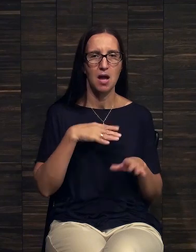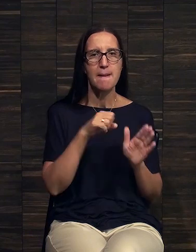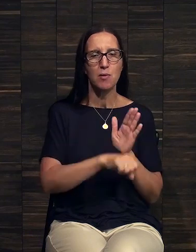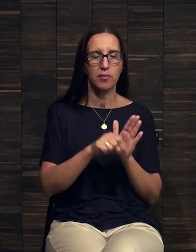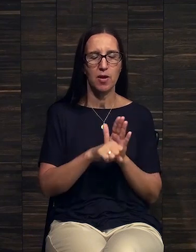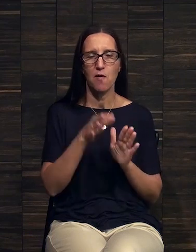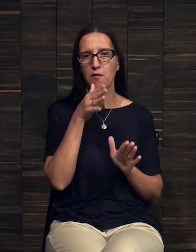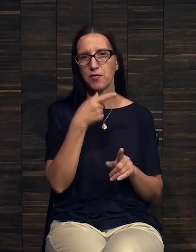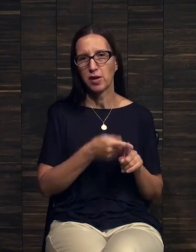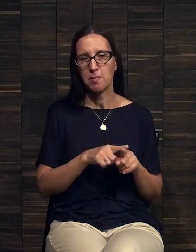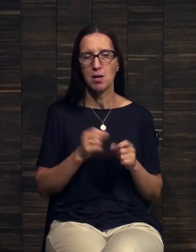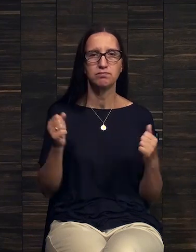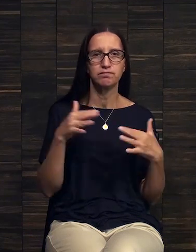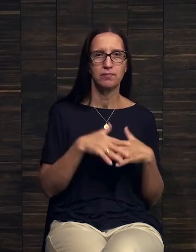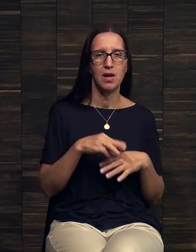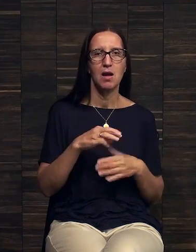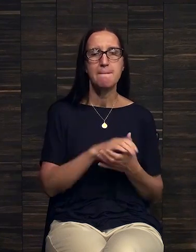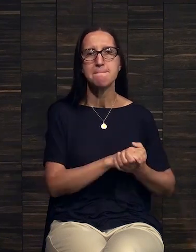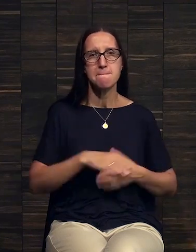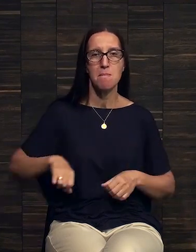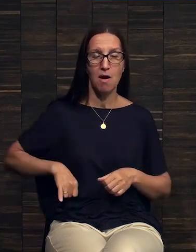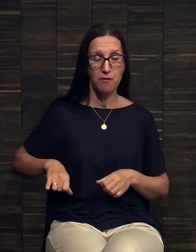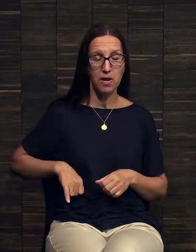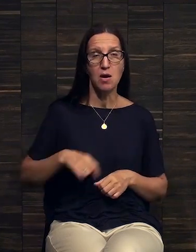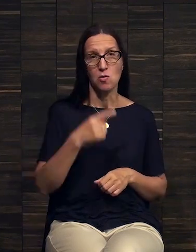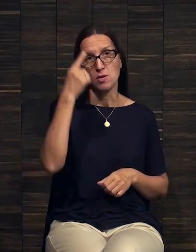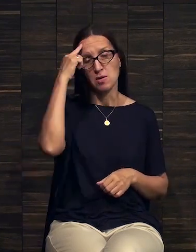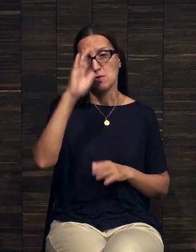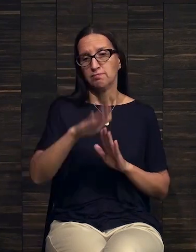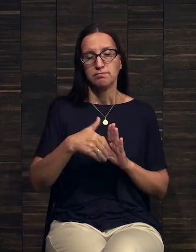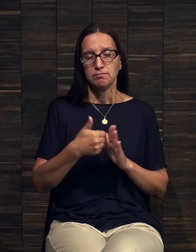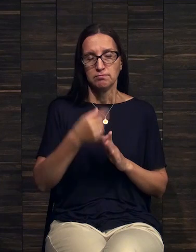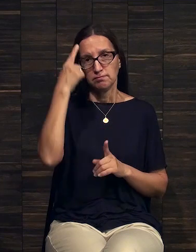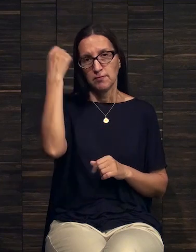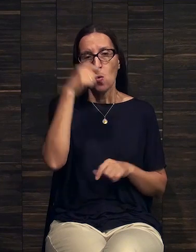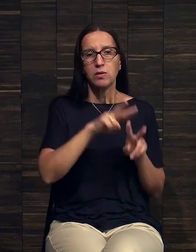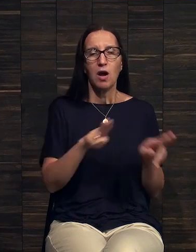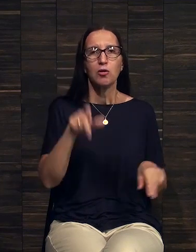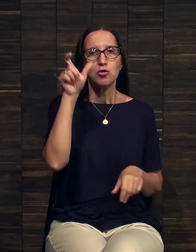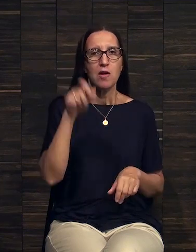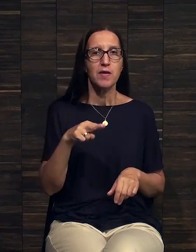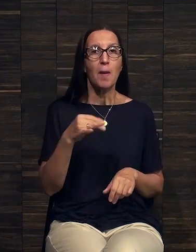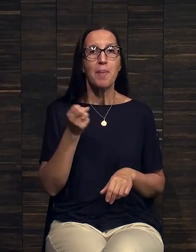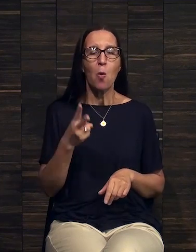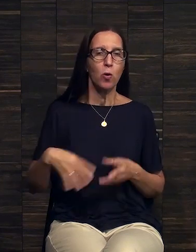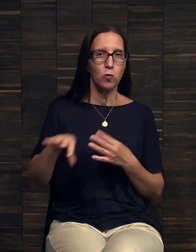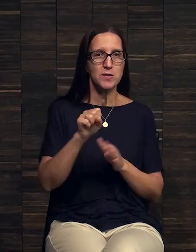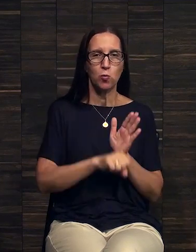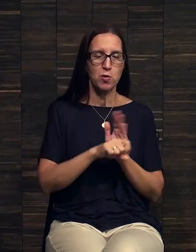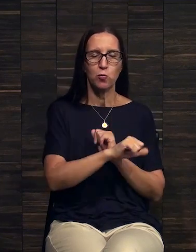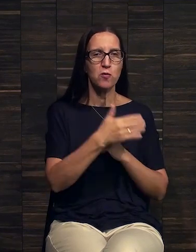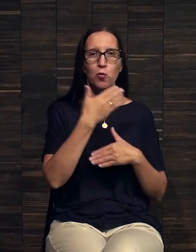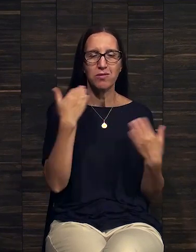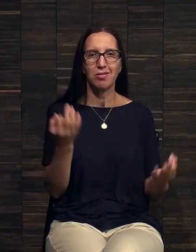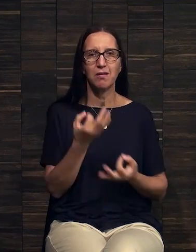was a cop, and all his family died, and he bucked to senses, and he's a Spider-Man, but he kills